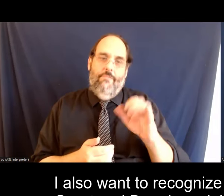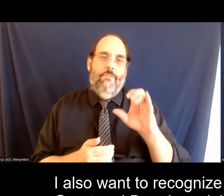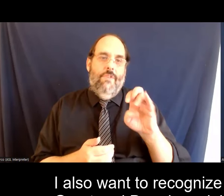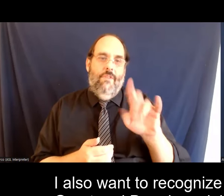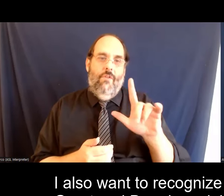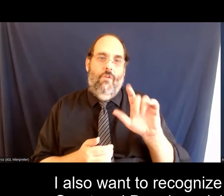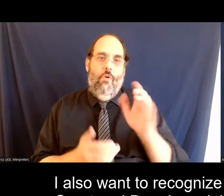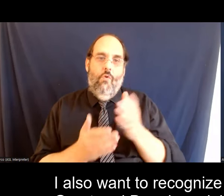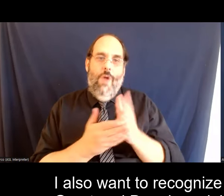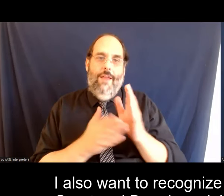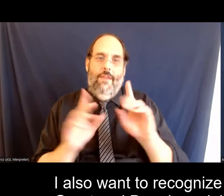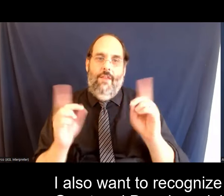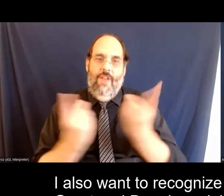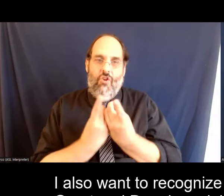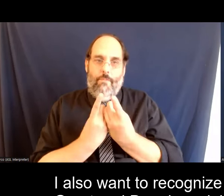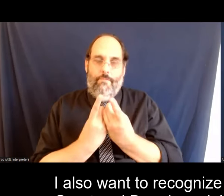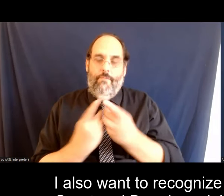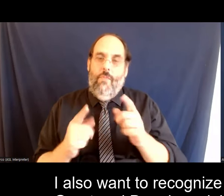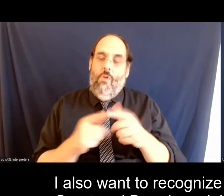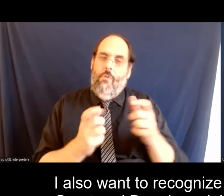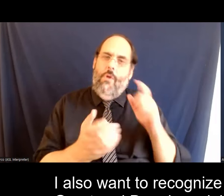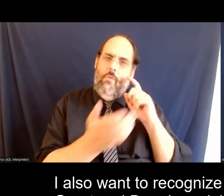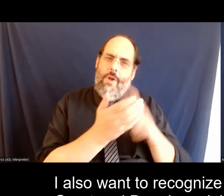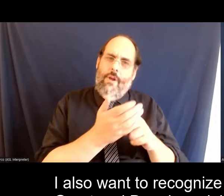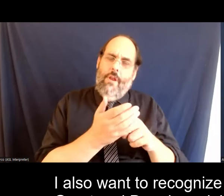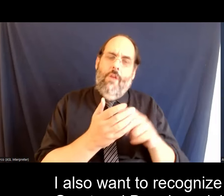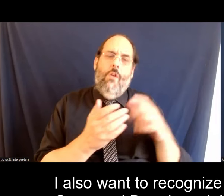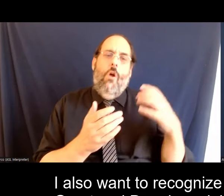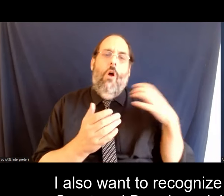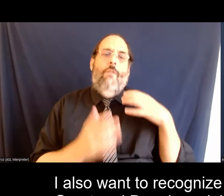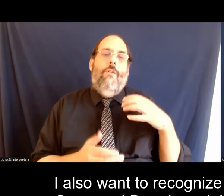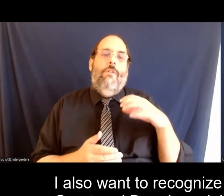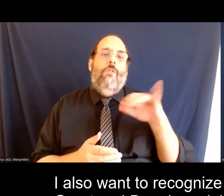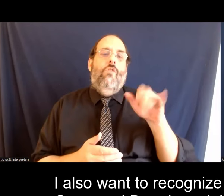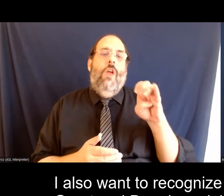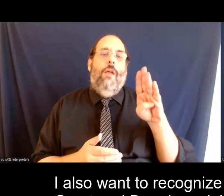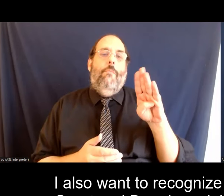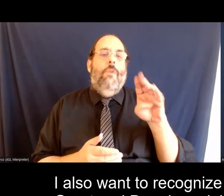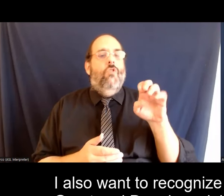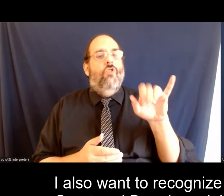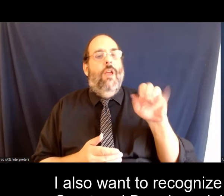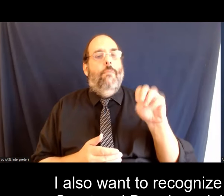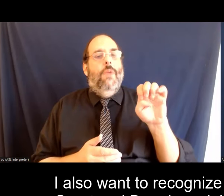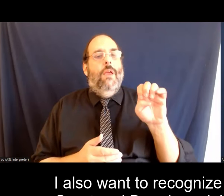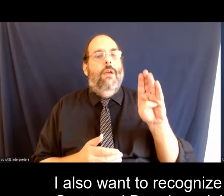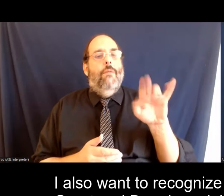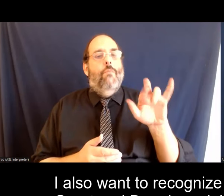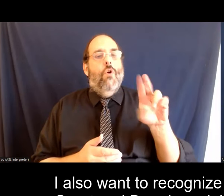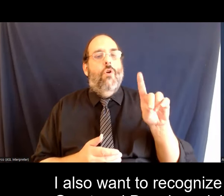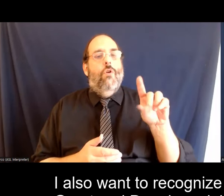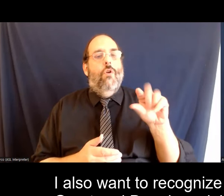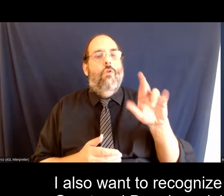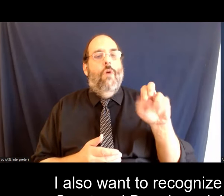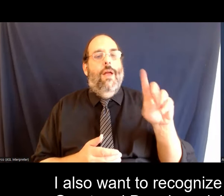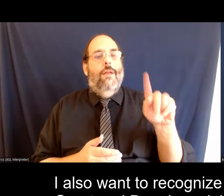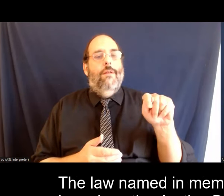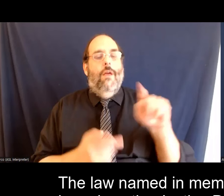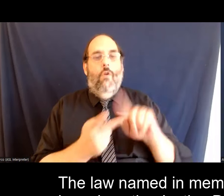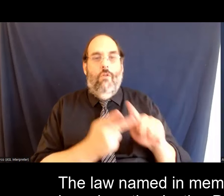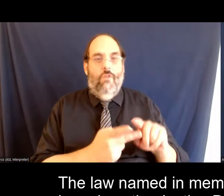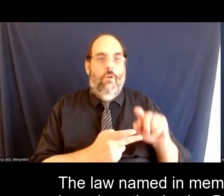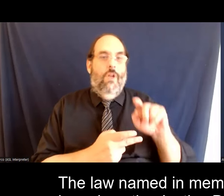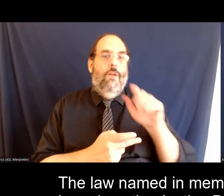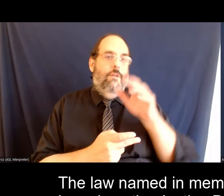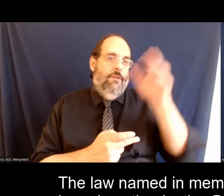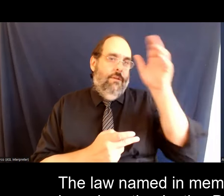Division. I also want to recognize Officer Jamie Byrd Grant and Dennis and Judy Shepard, who are joining us